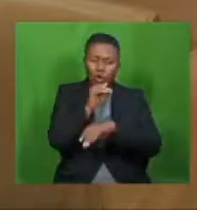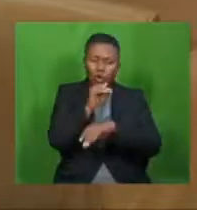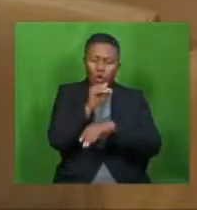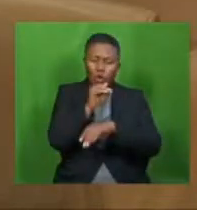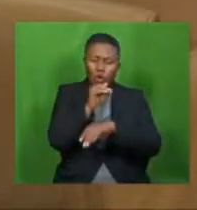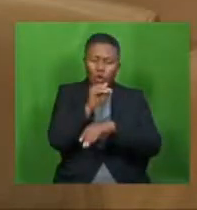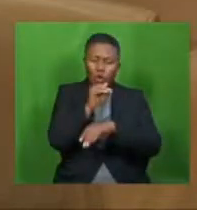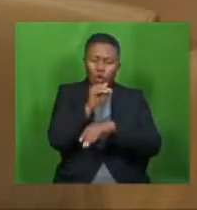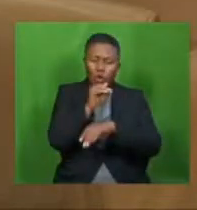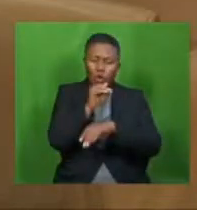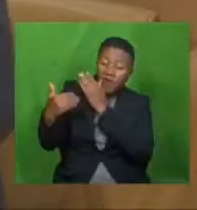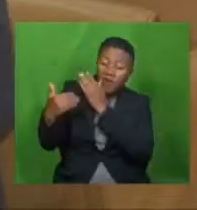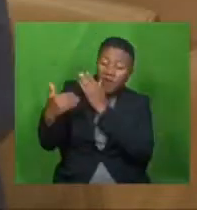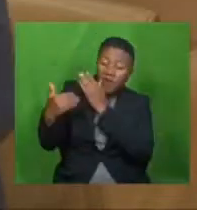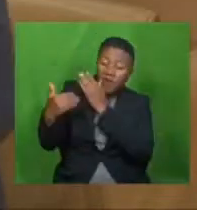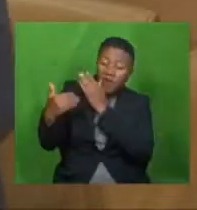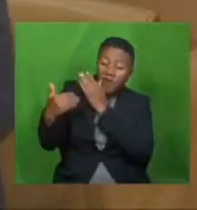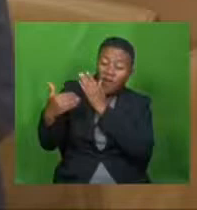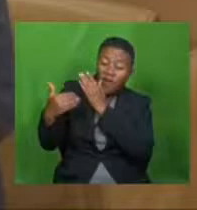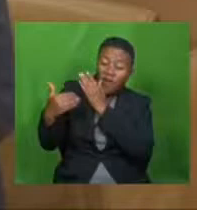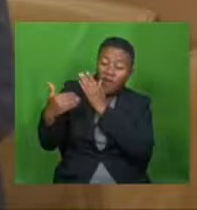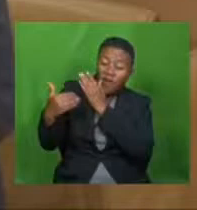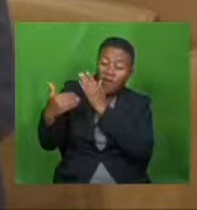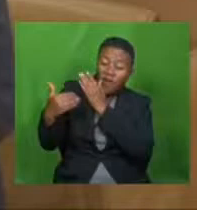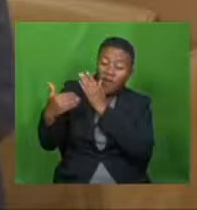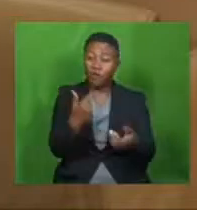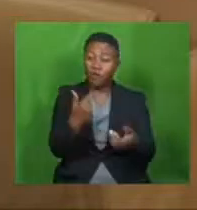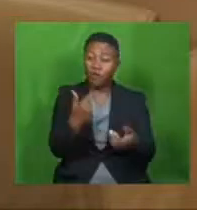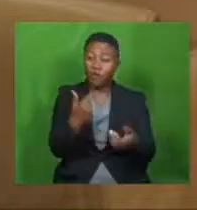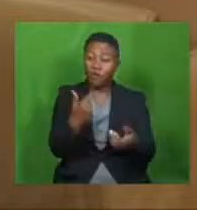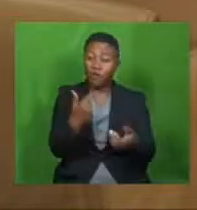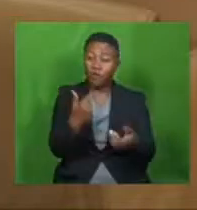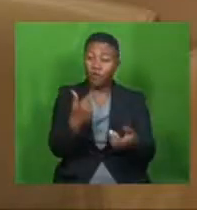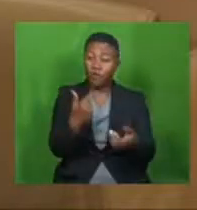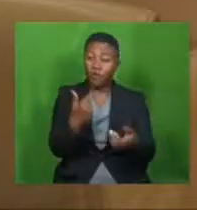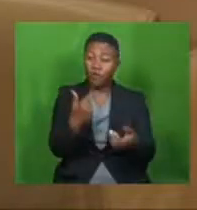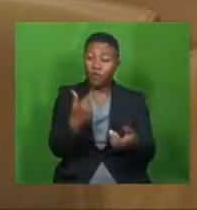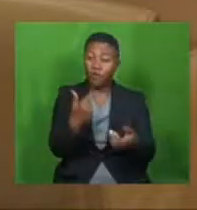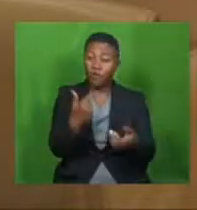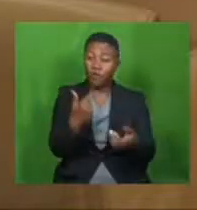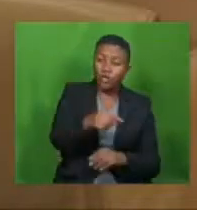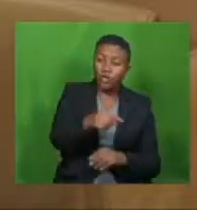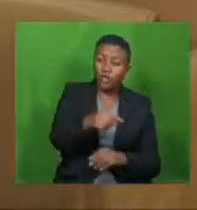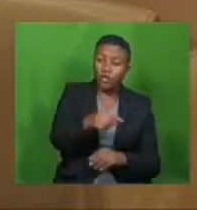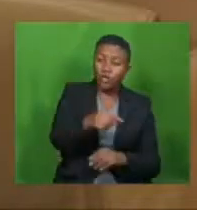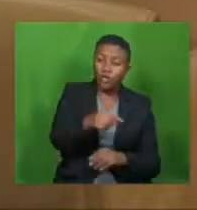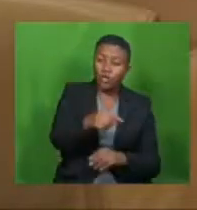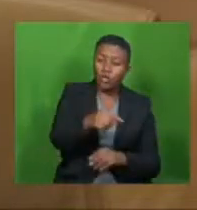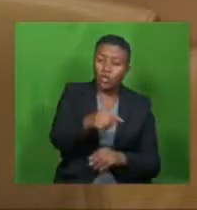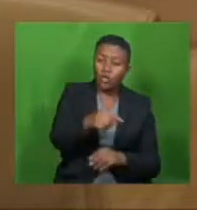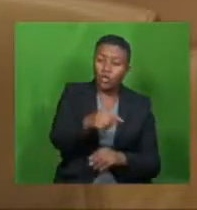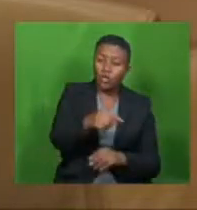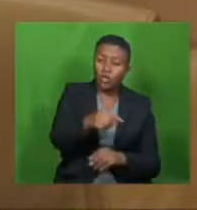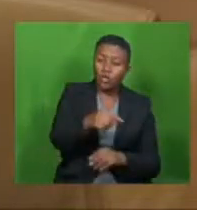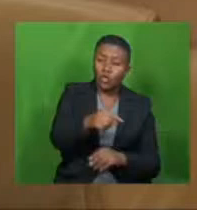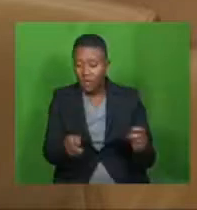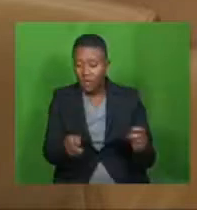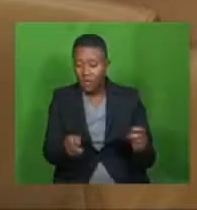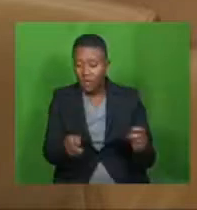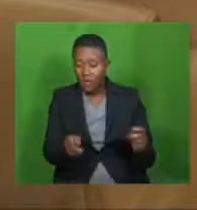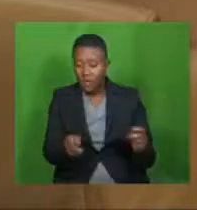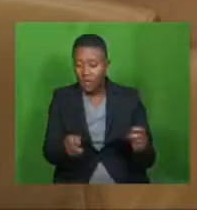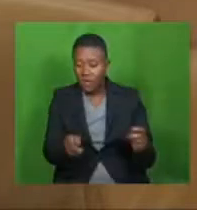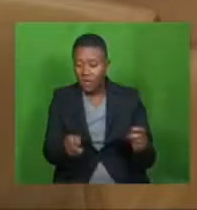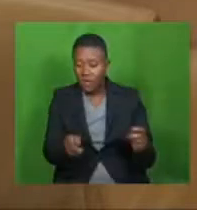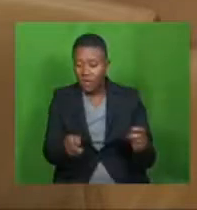this nation, which means that this is bipartisan approach and we must embrace it. Mr. Speaker,